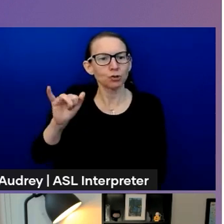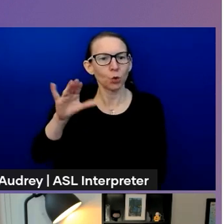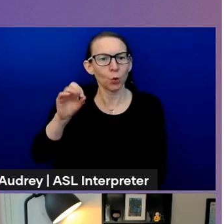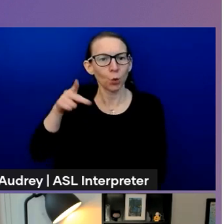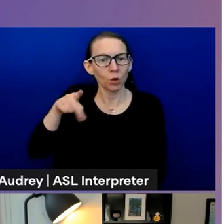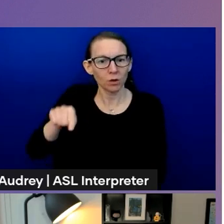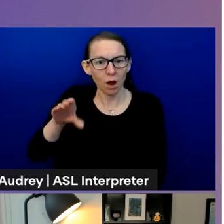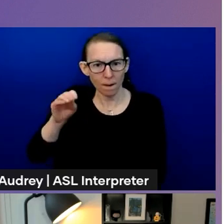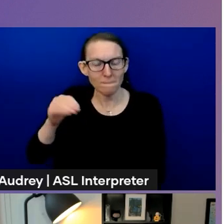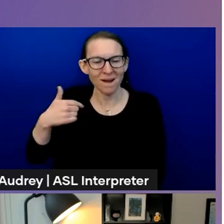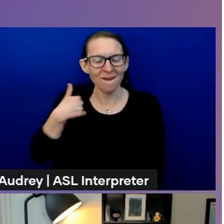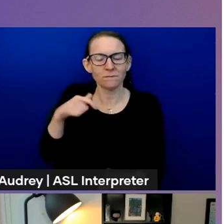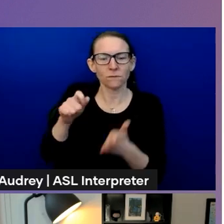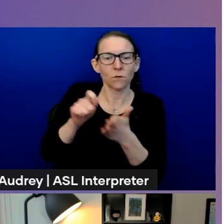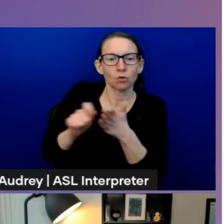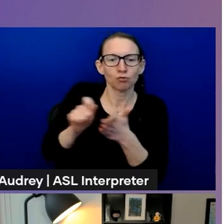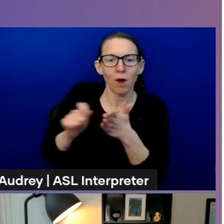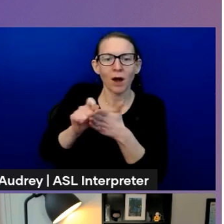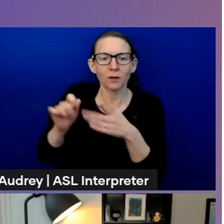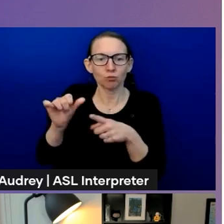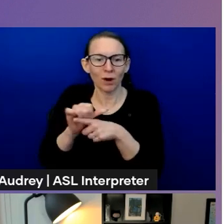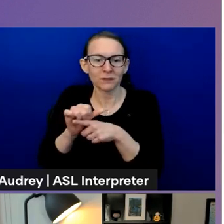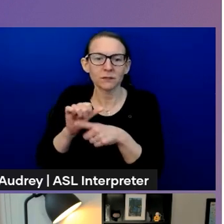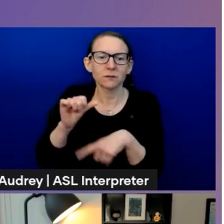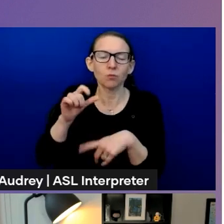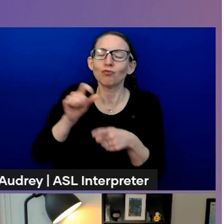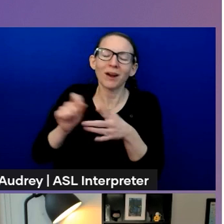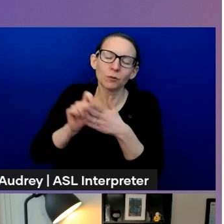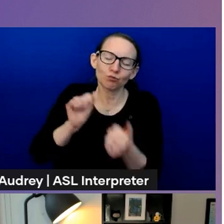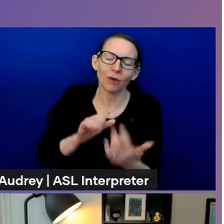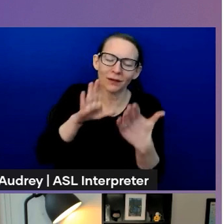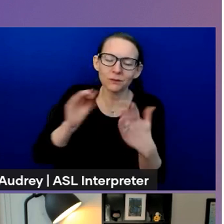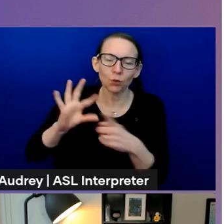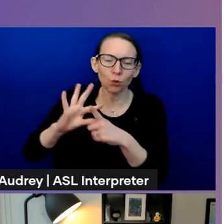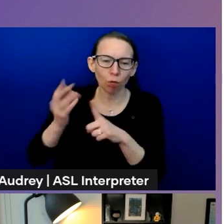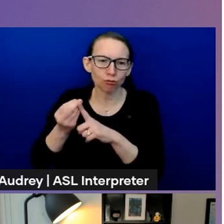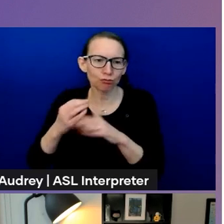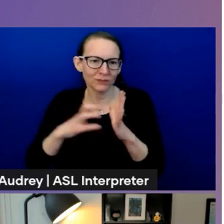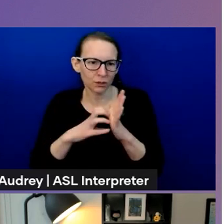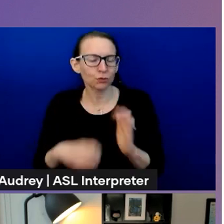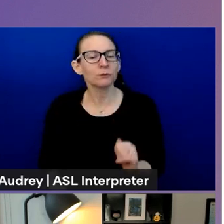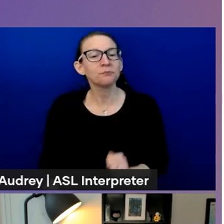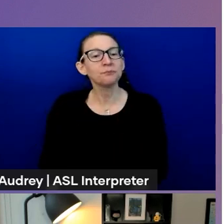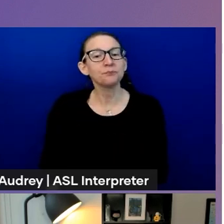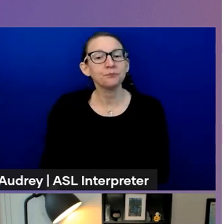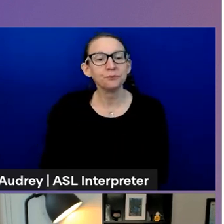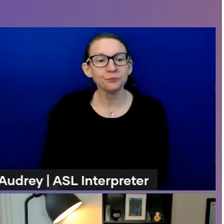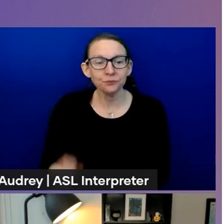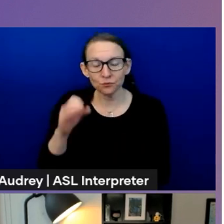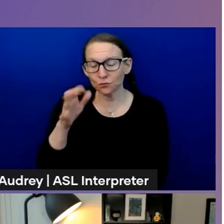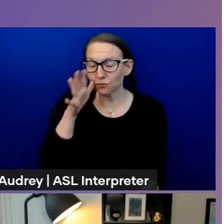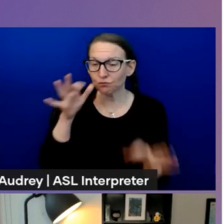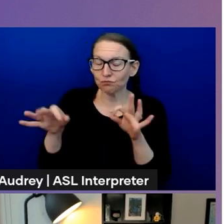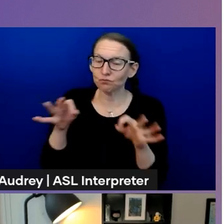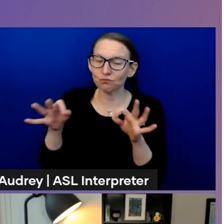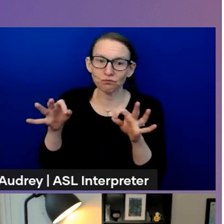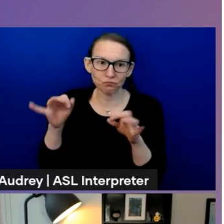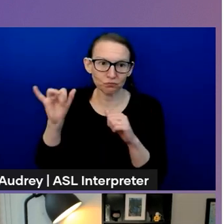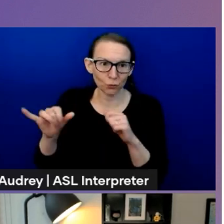and culture section. That'll kind of go in depth into how HashiCorp kind of shares these ideas and so